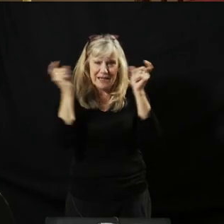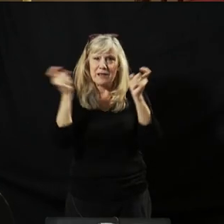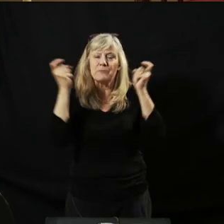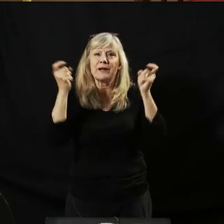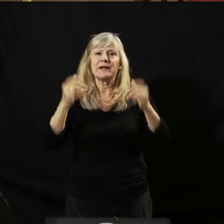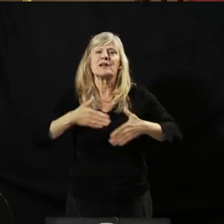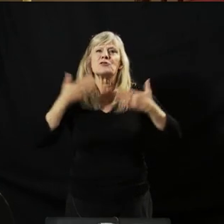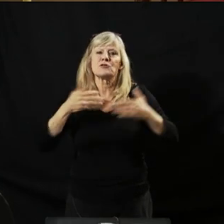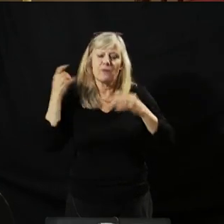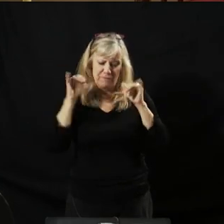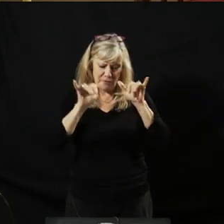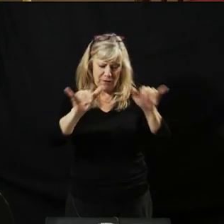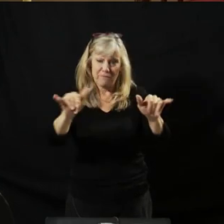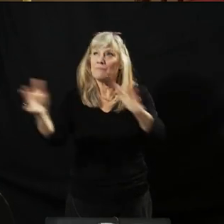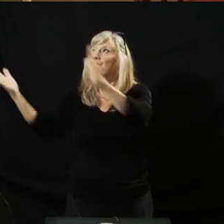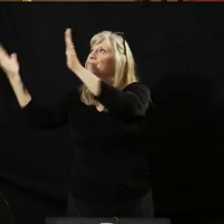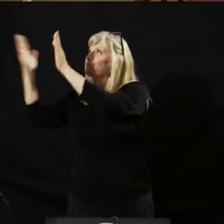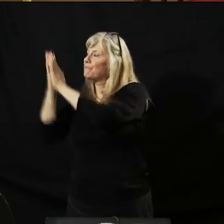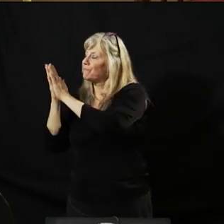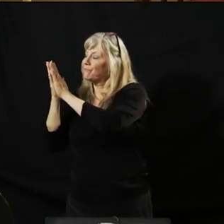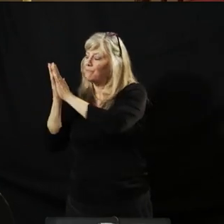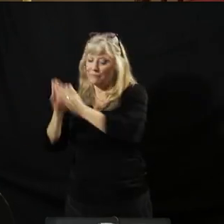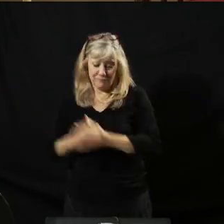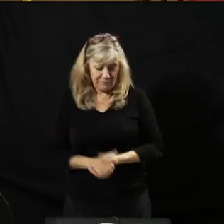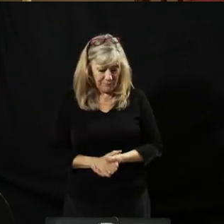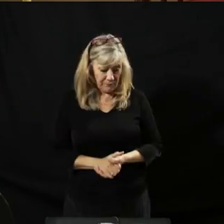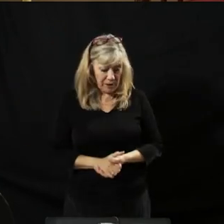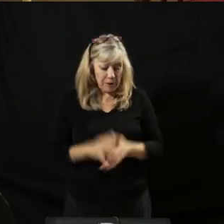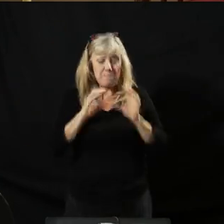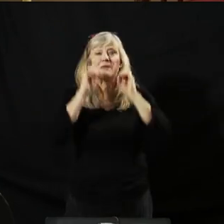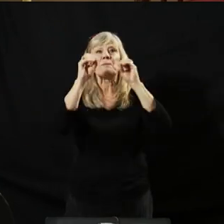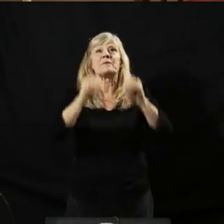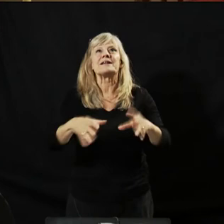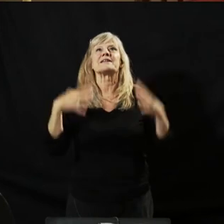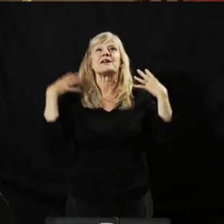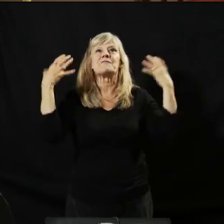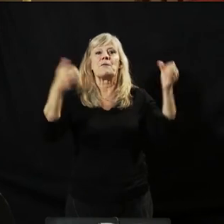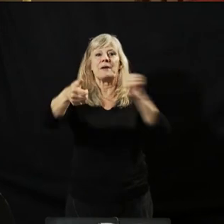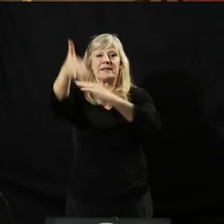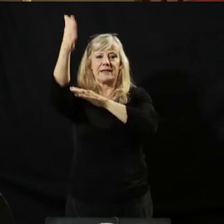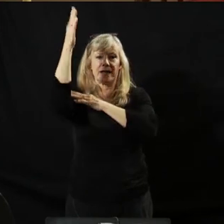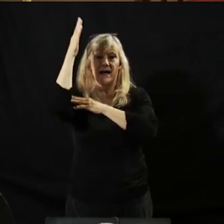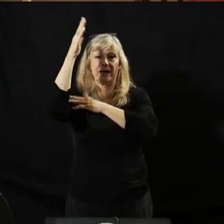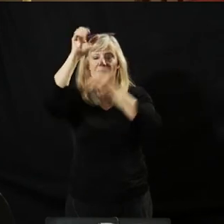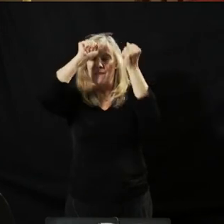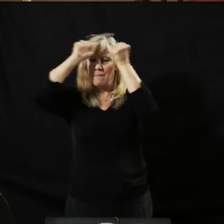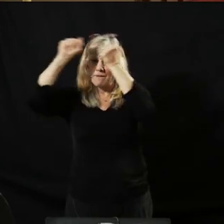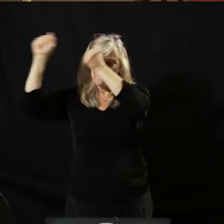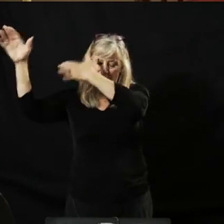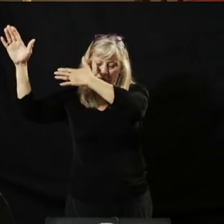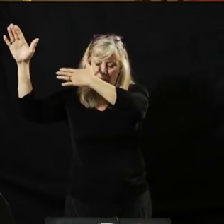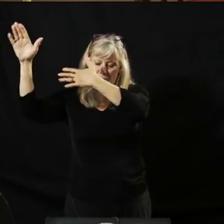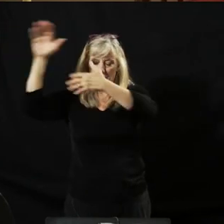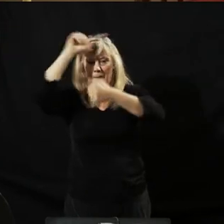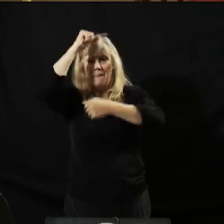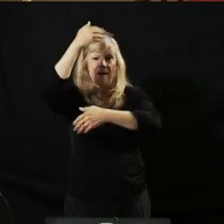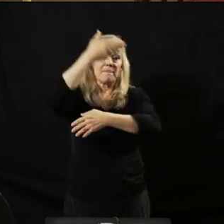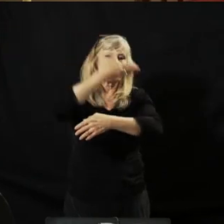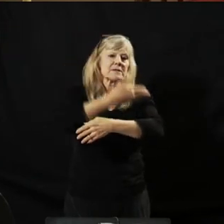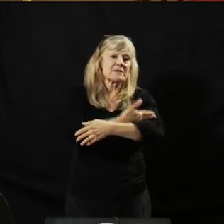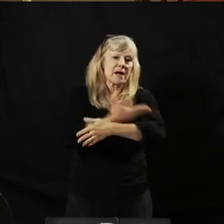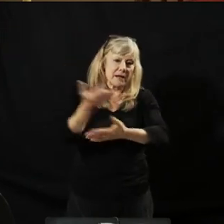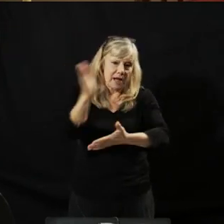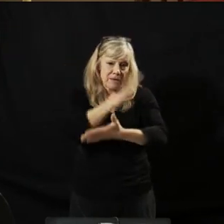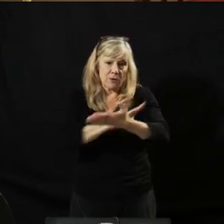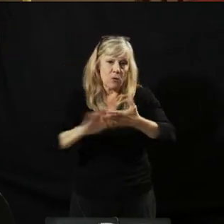joy. Amen. And may the blessing of Almighty God, the Father and the Son and